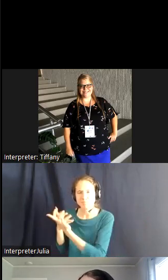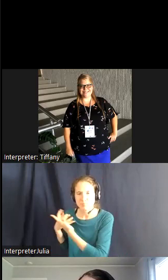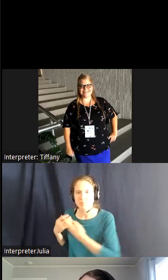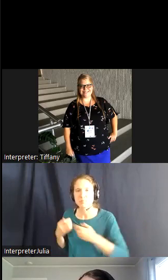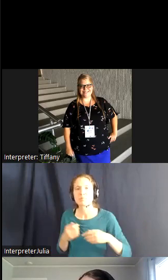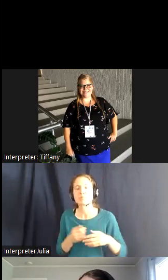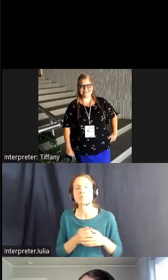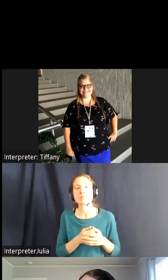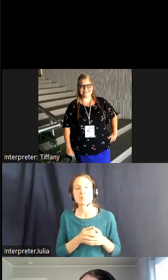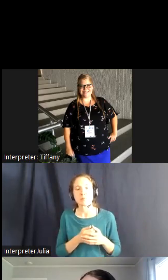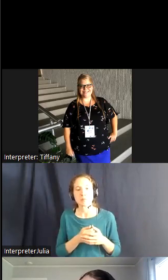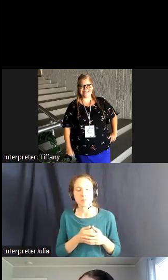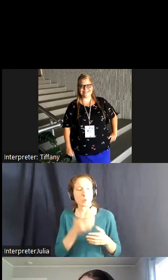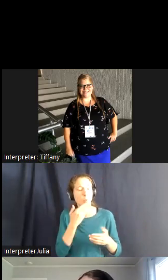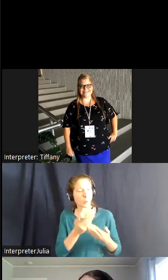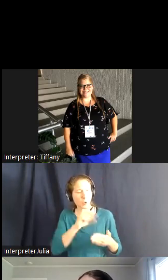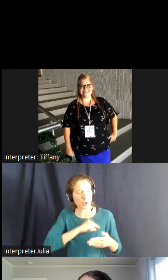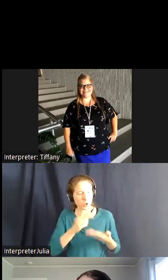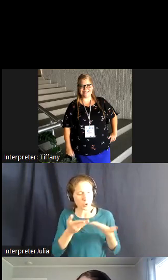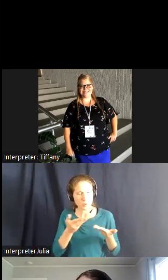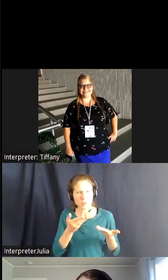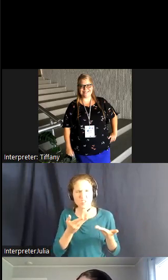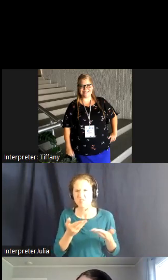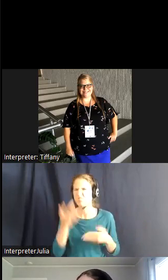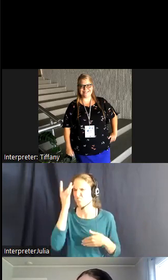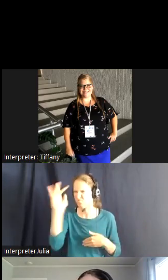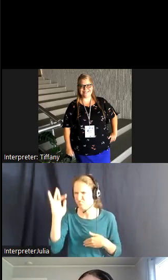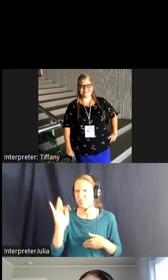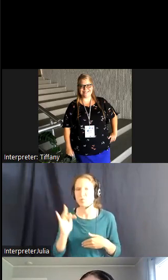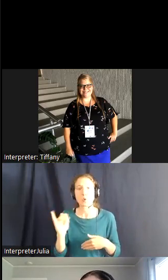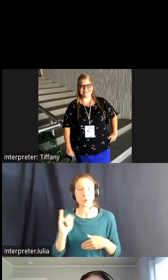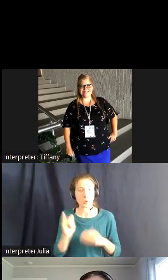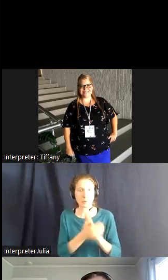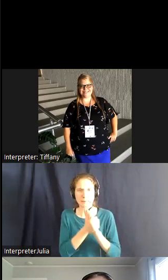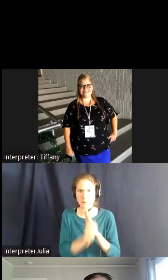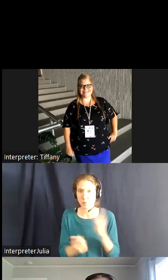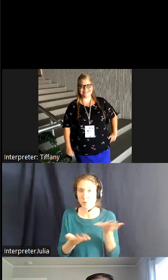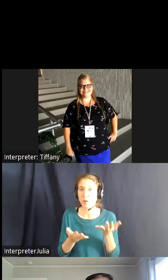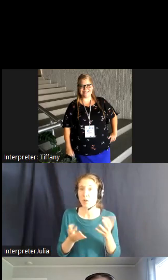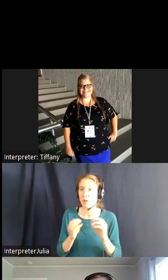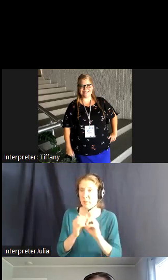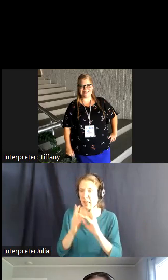to promote quality services, and competency and de-escalation techniques. So again, these come